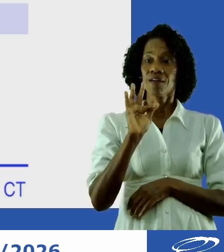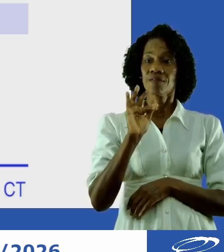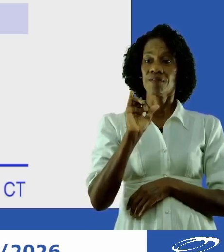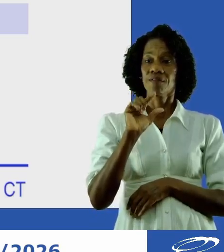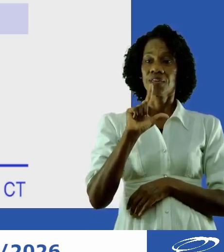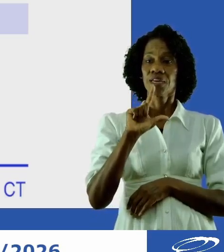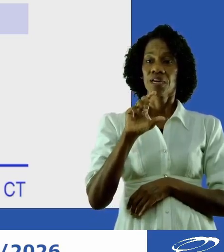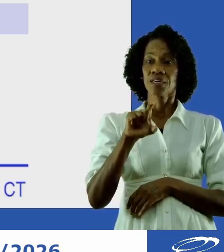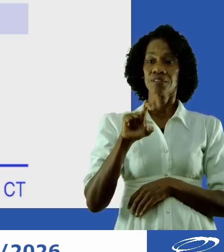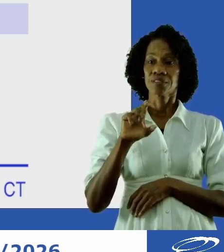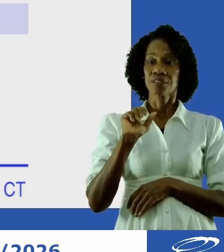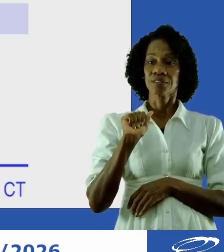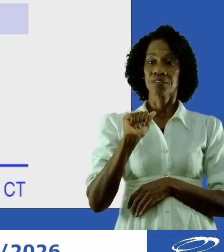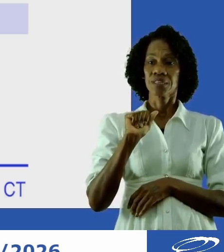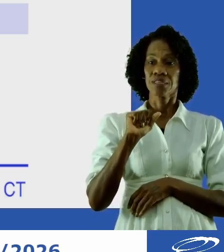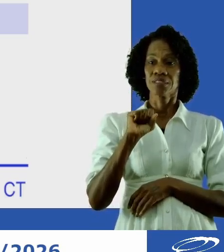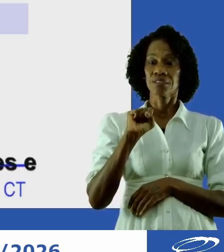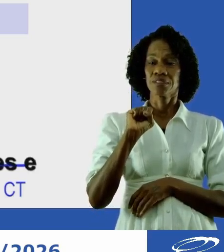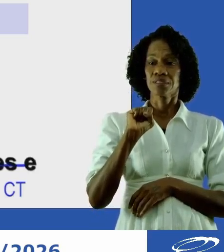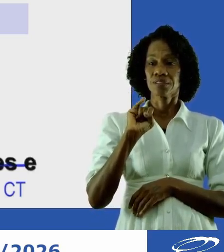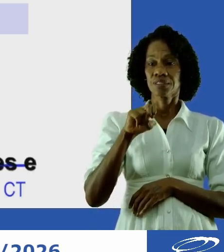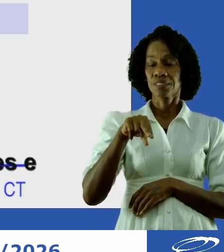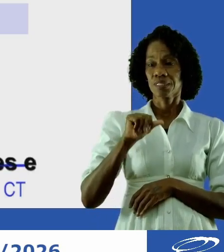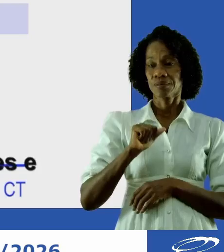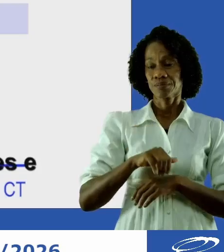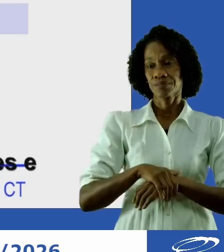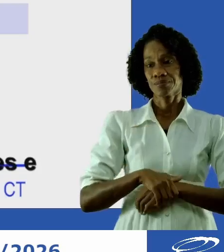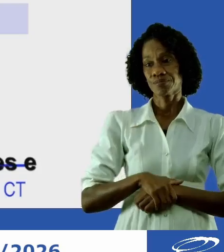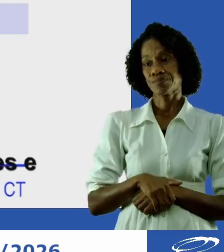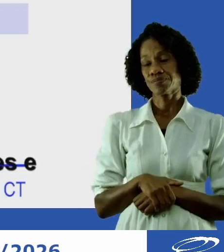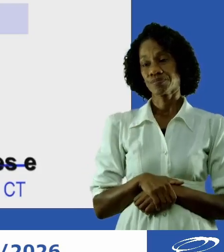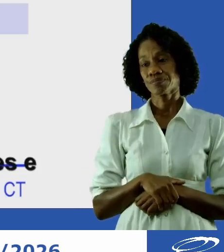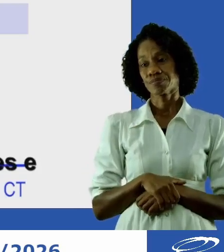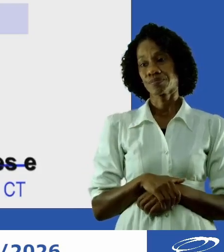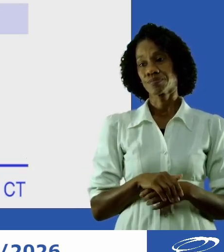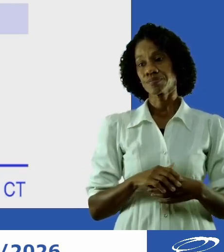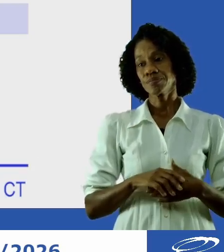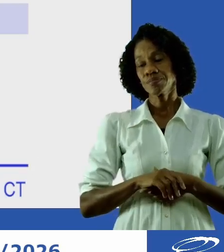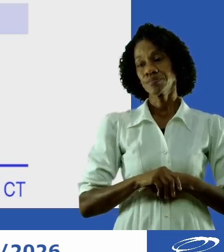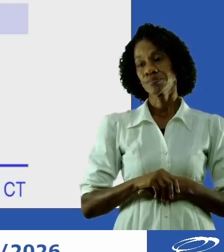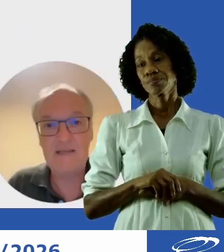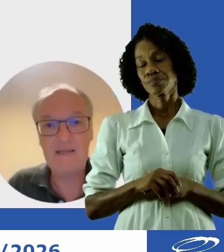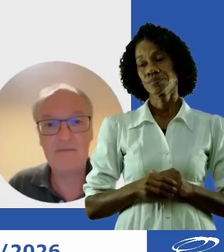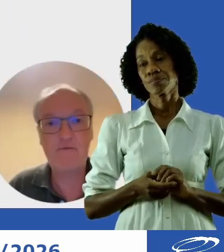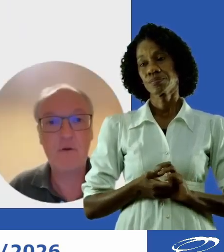tolerance and good outcomes, that although this is quite preliminary and we are collecting data from